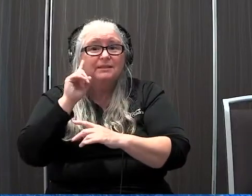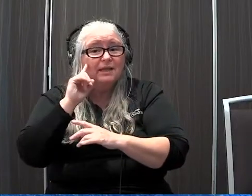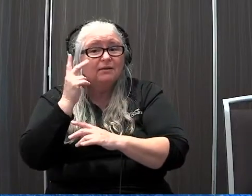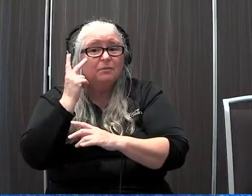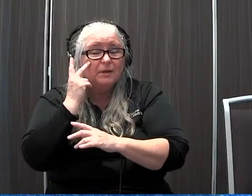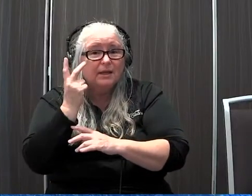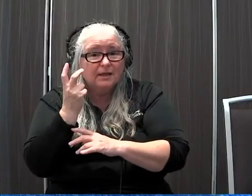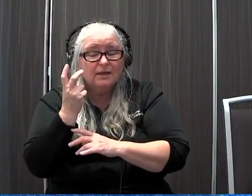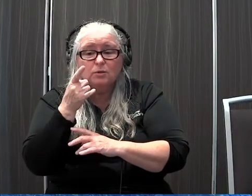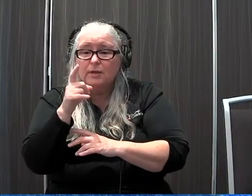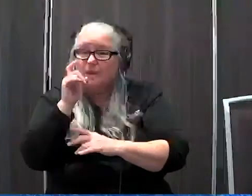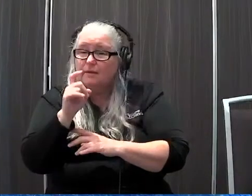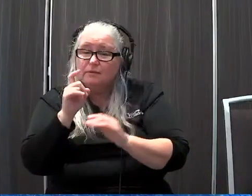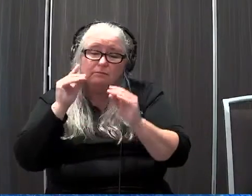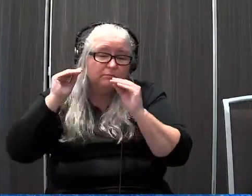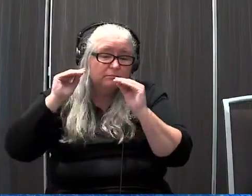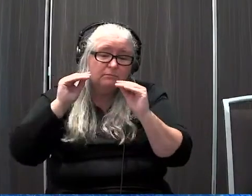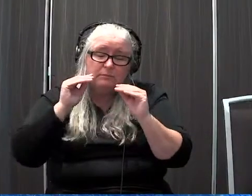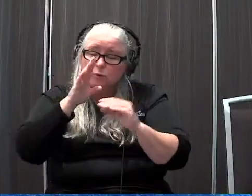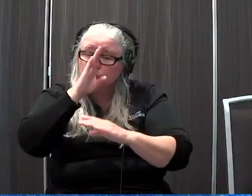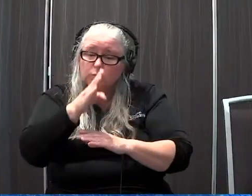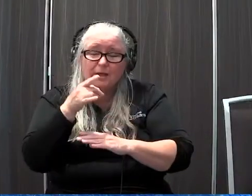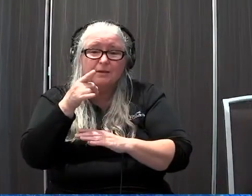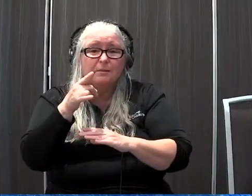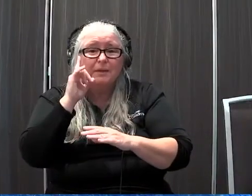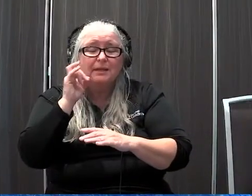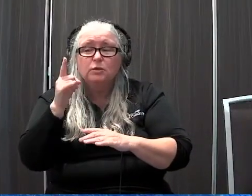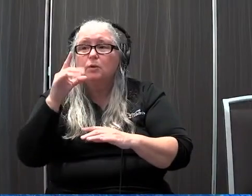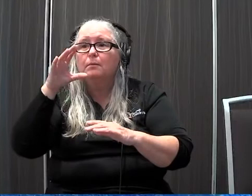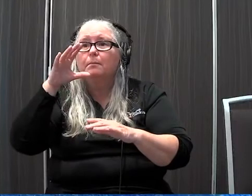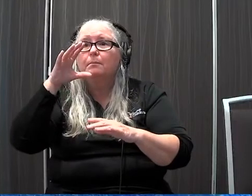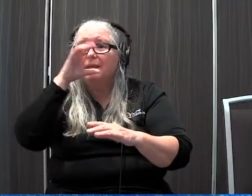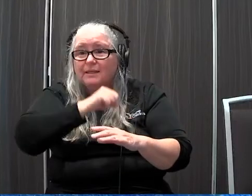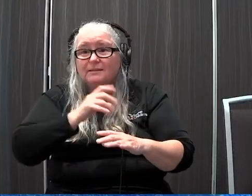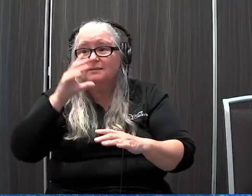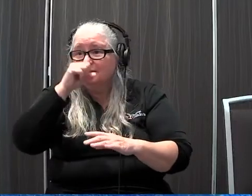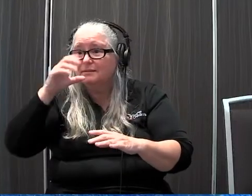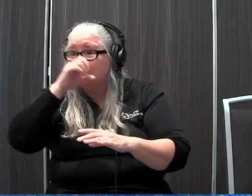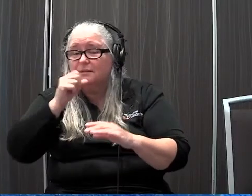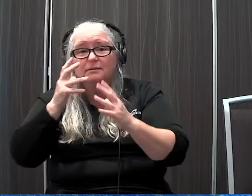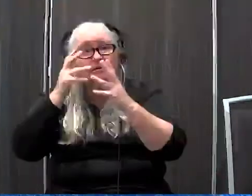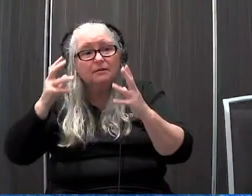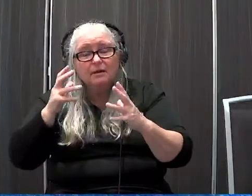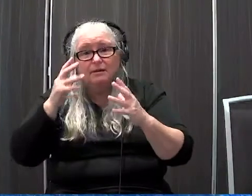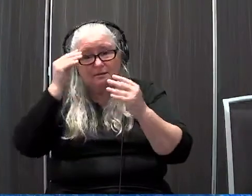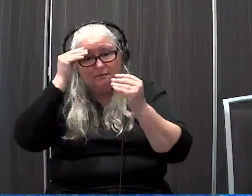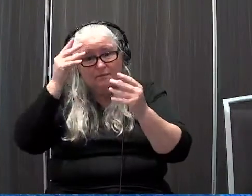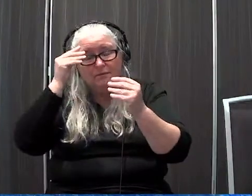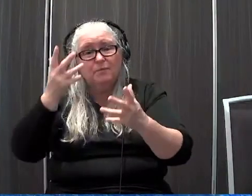more explicit in the way that you teach things, because they're missing out on a lot of that information that they would be able to just pick up on if they had fully functioning